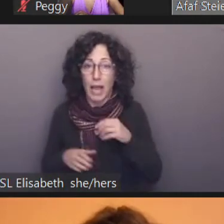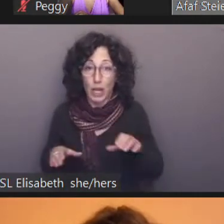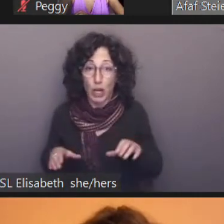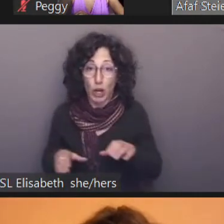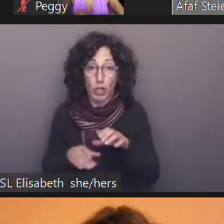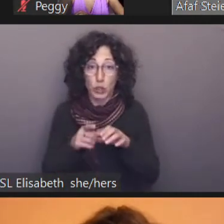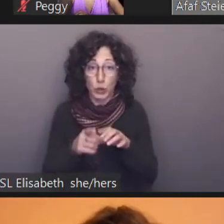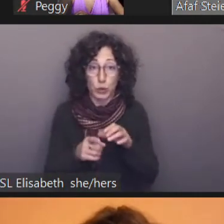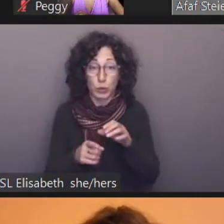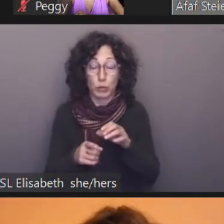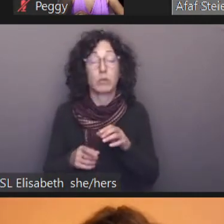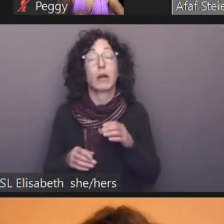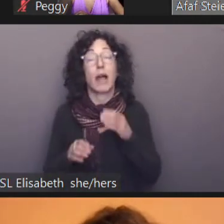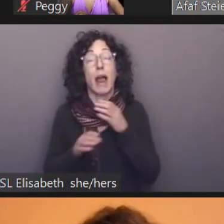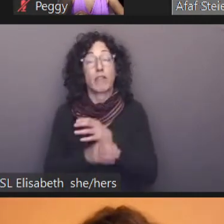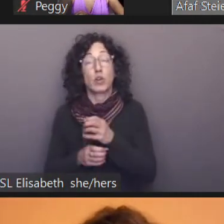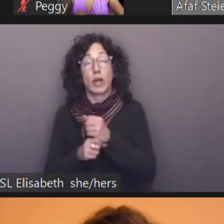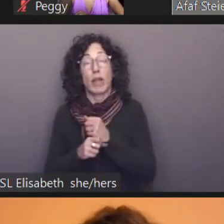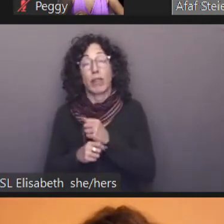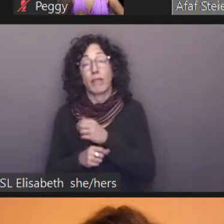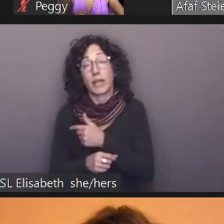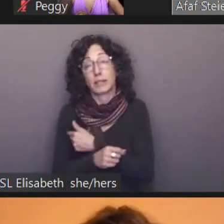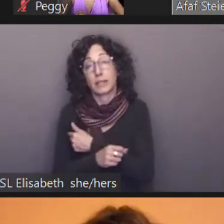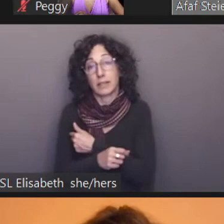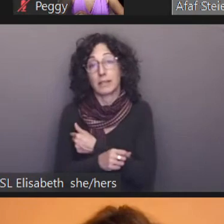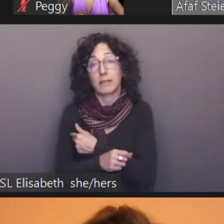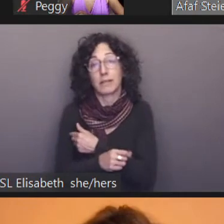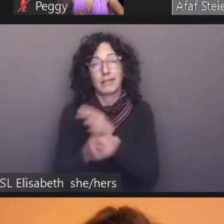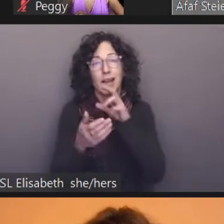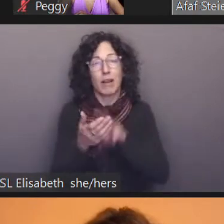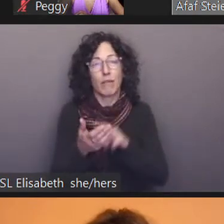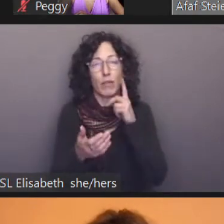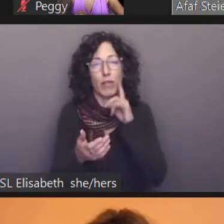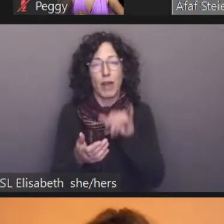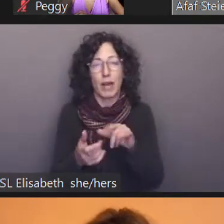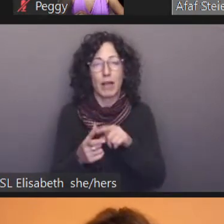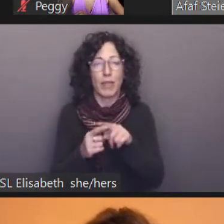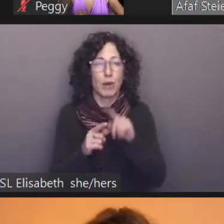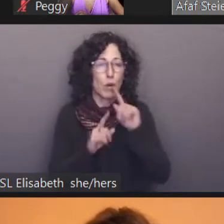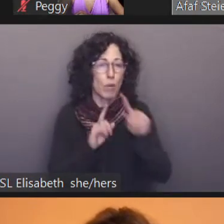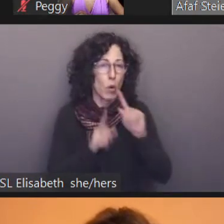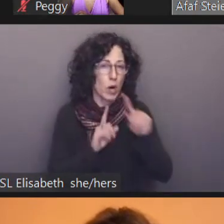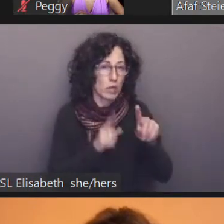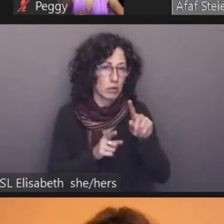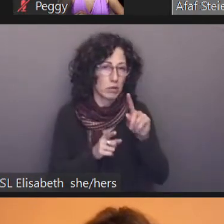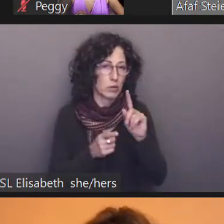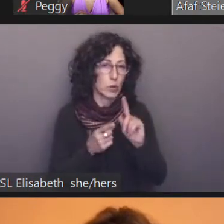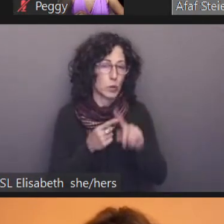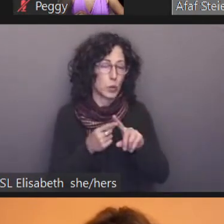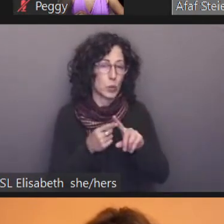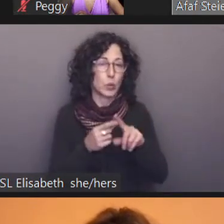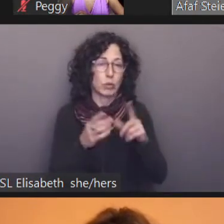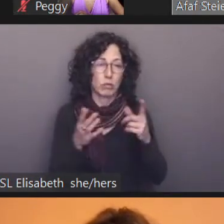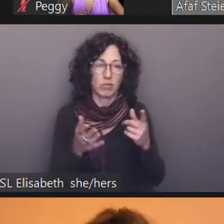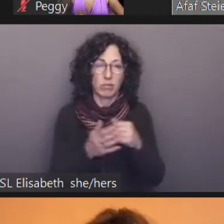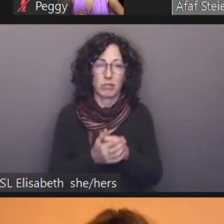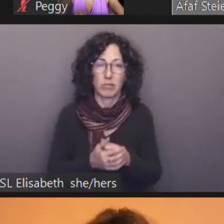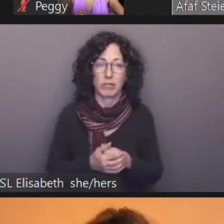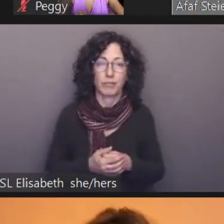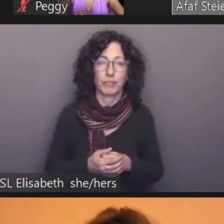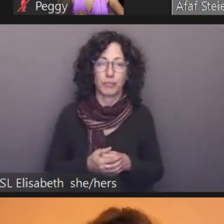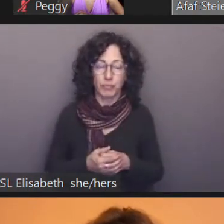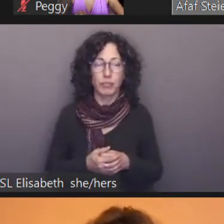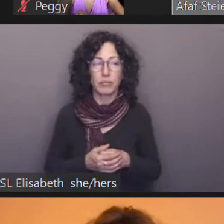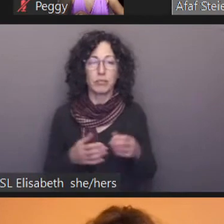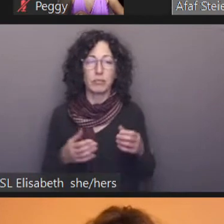your vaccine, to sign up for that and report those things that you see. You can report it directly there's lots of